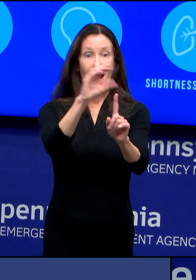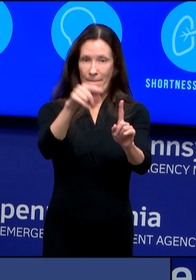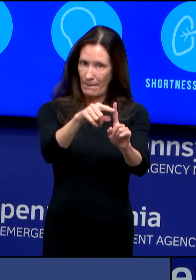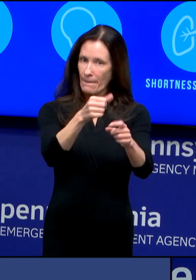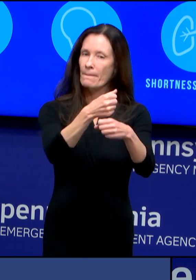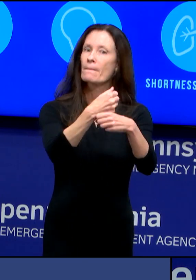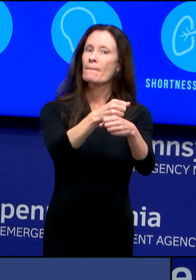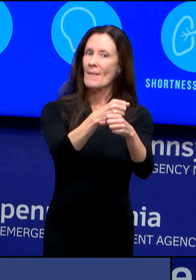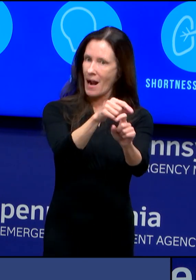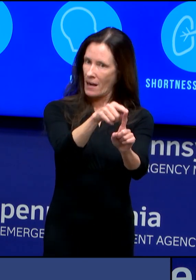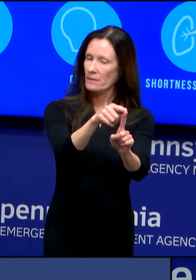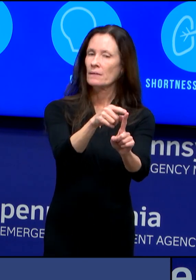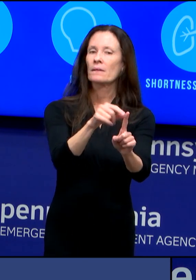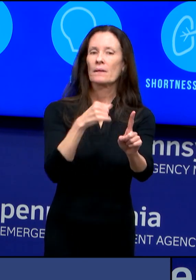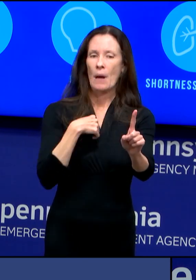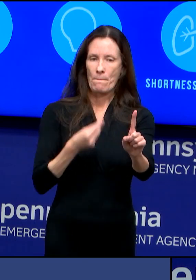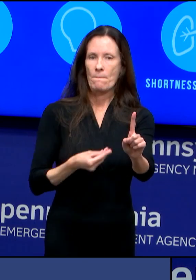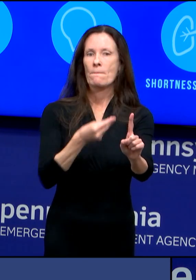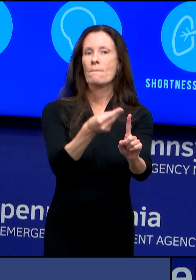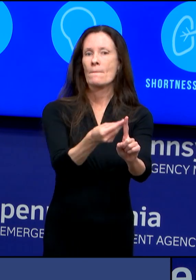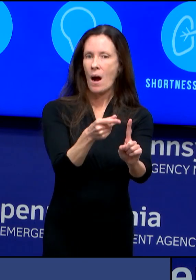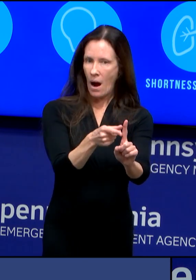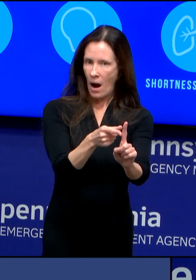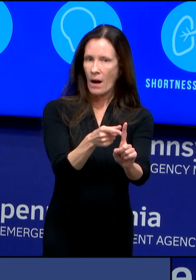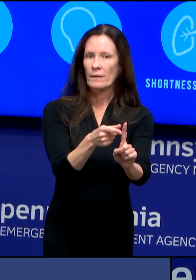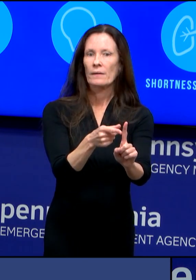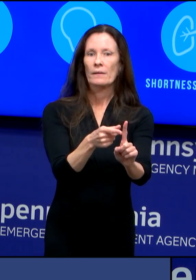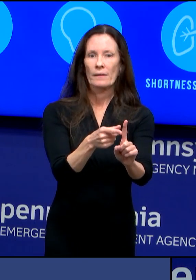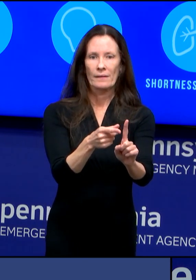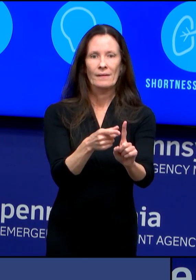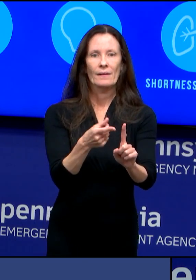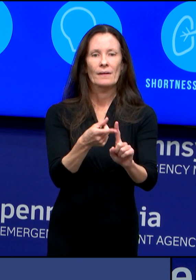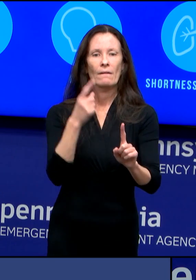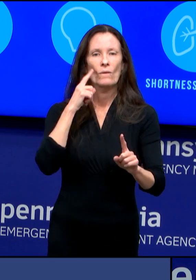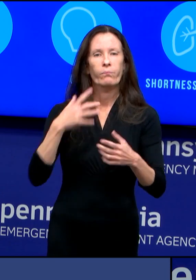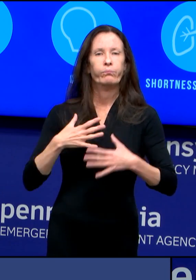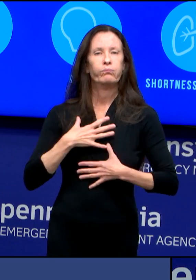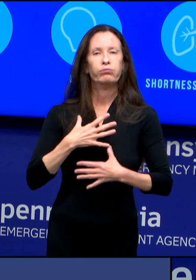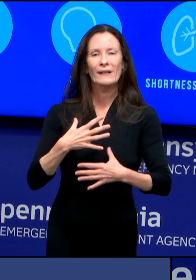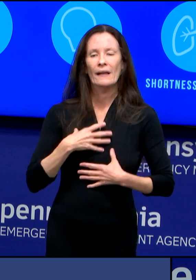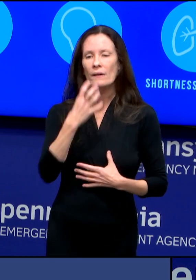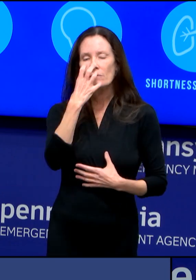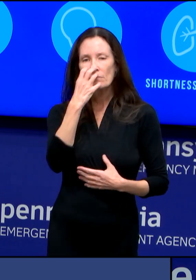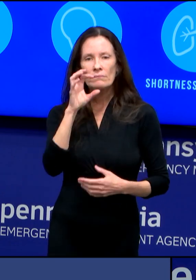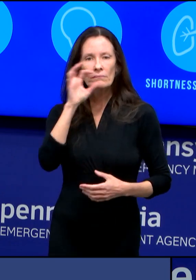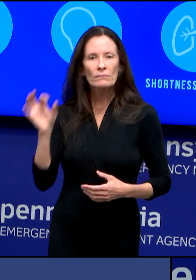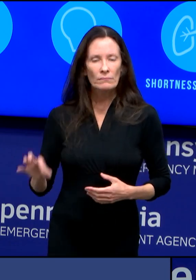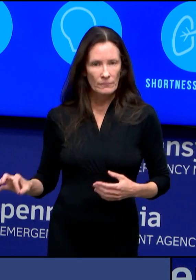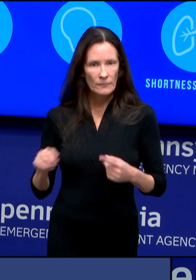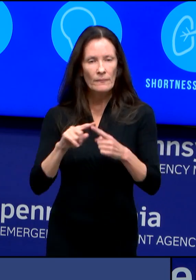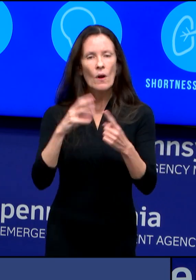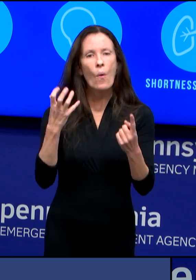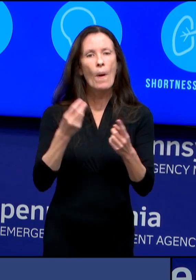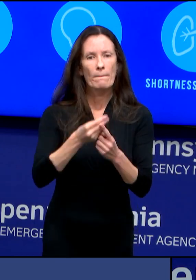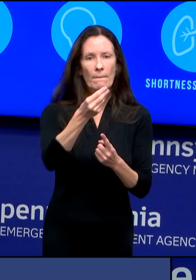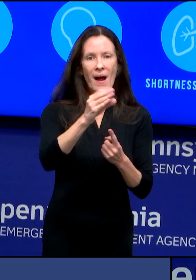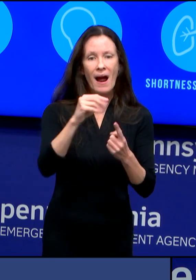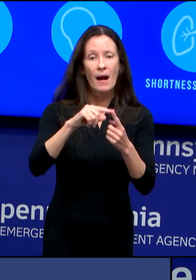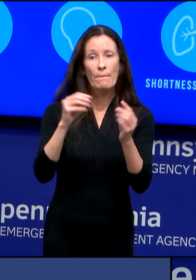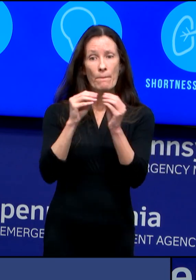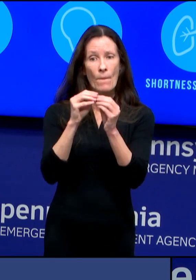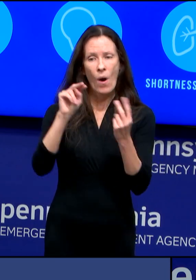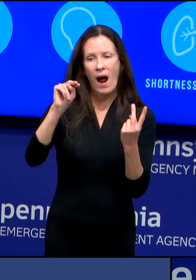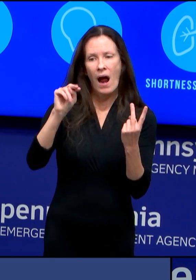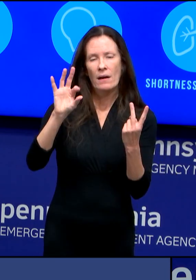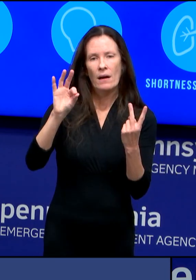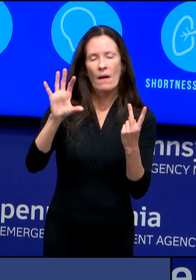hoping that companies can work to provide the N95 masks, and so in collaboration with the Department of Community